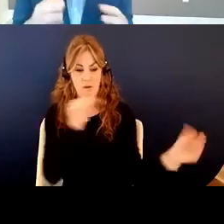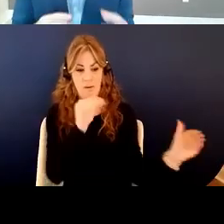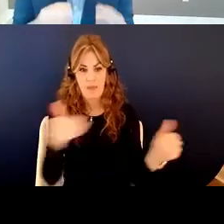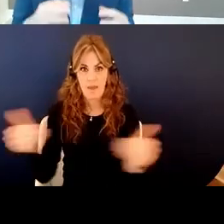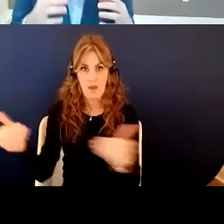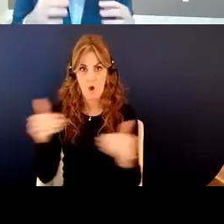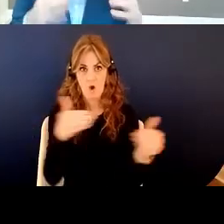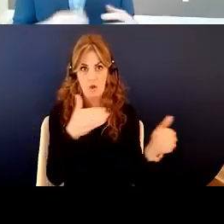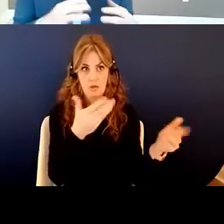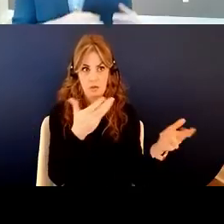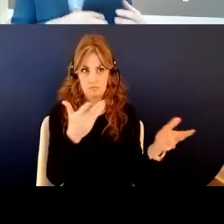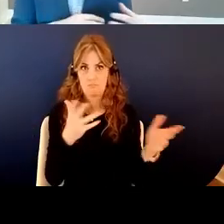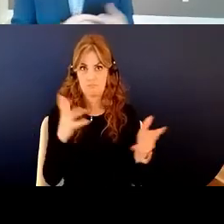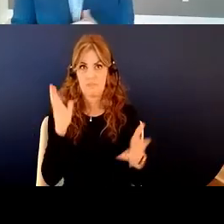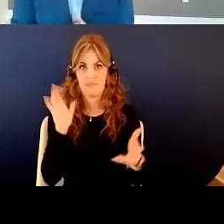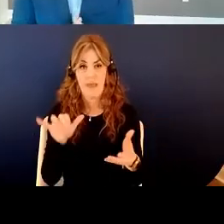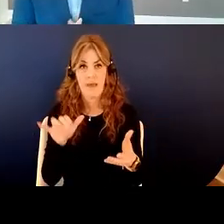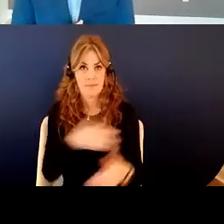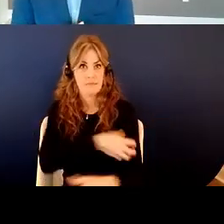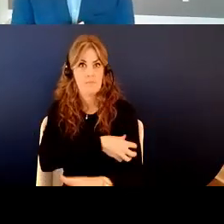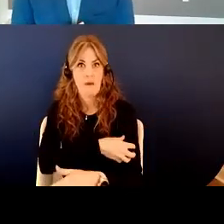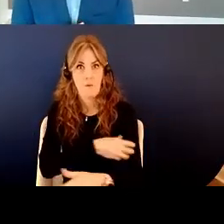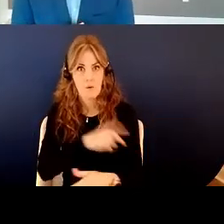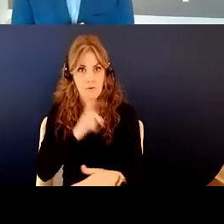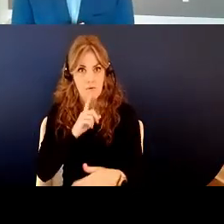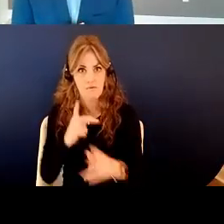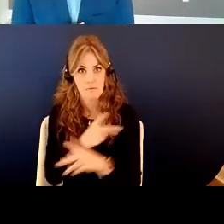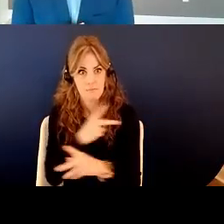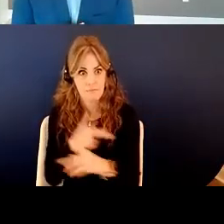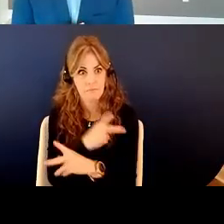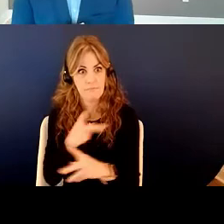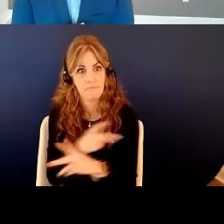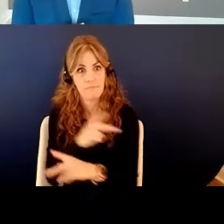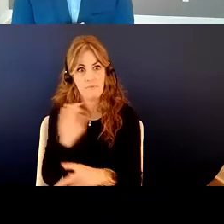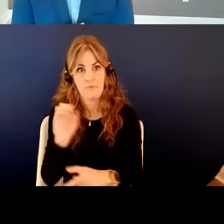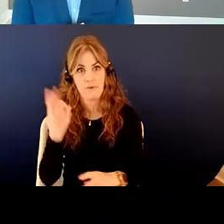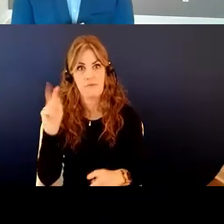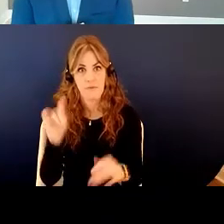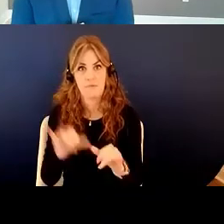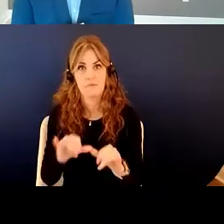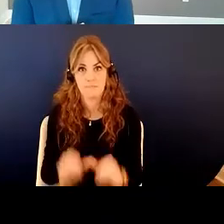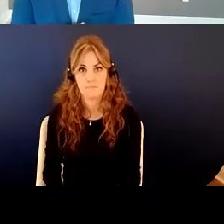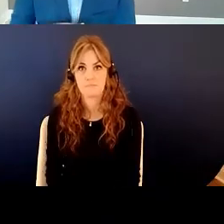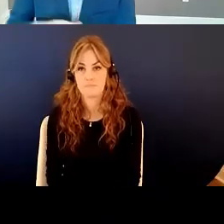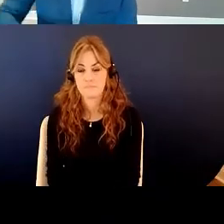that's the power of calculating the effect size.